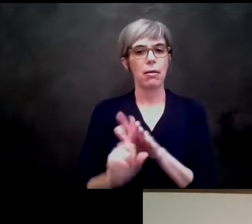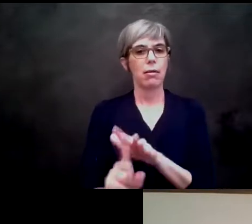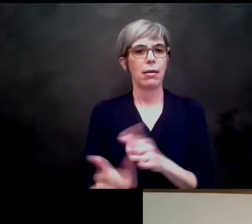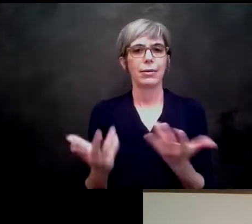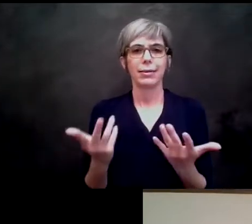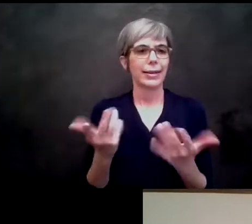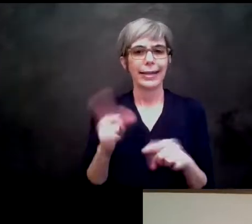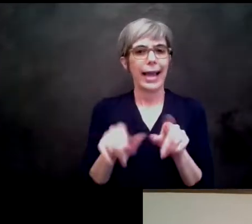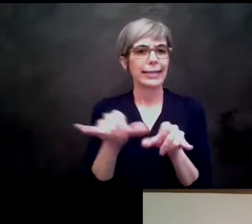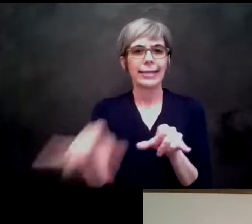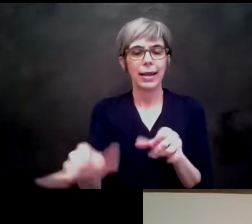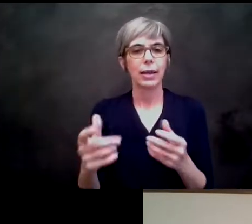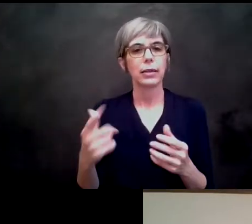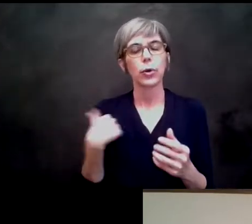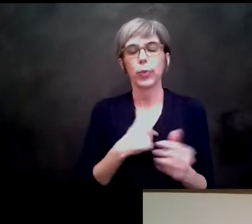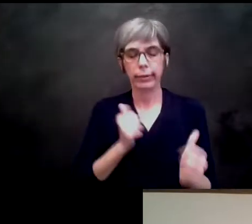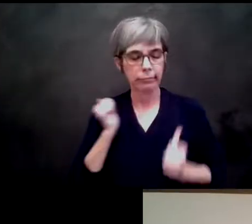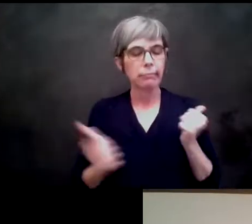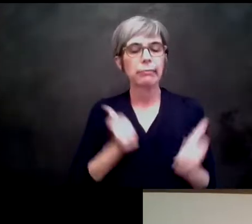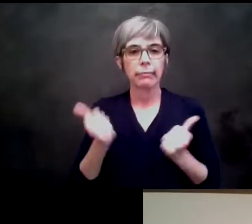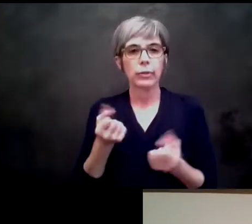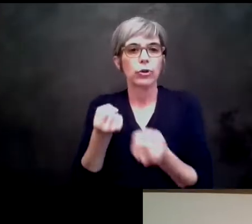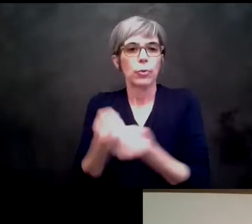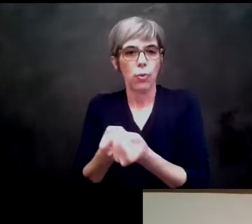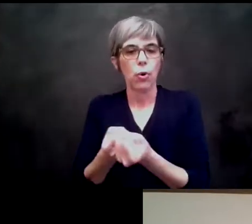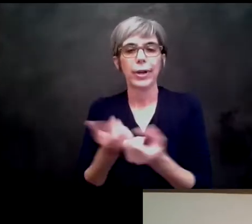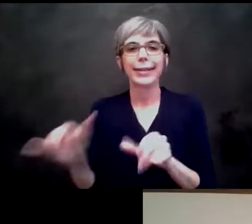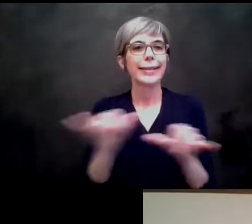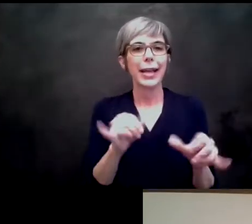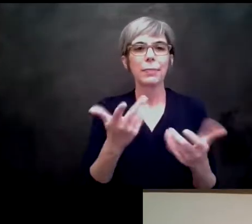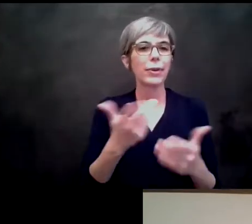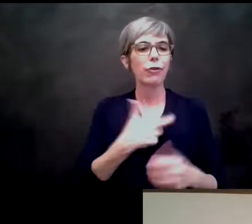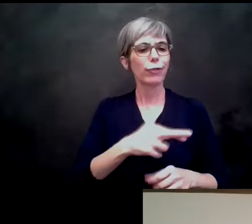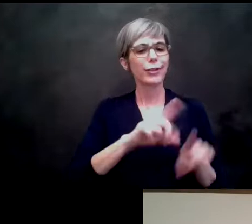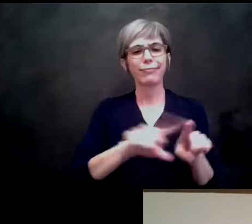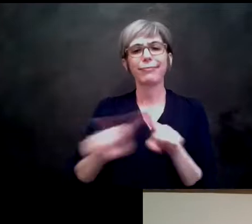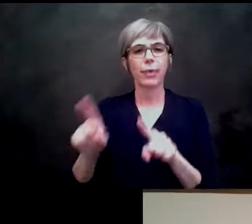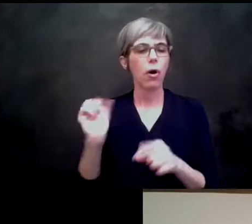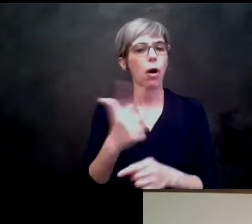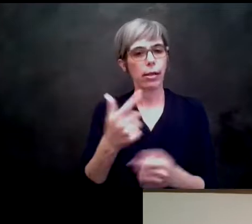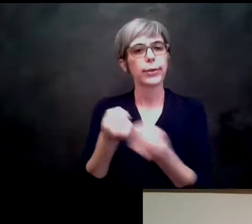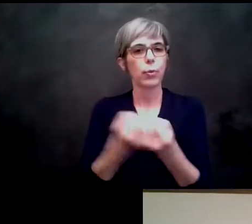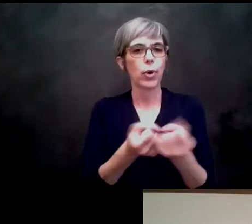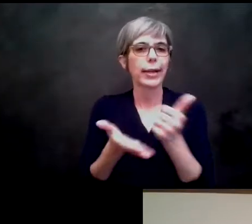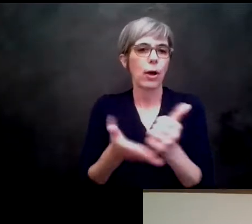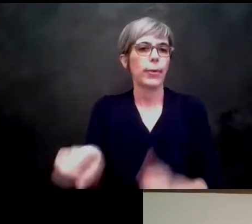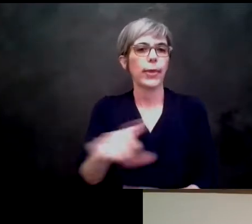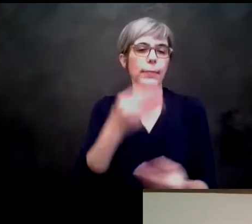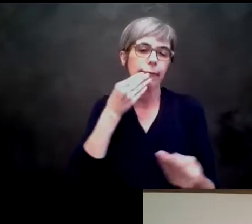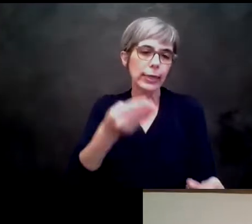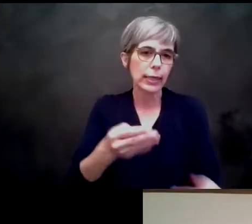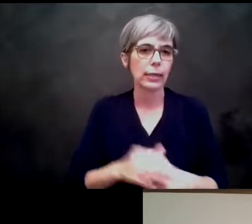that's occurring in between our faiths in the community. So let us strive, in all of us, to be helpful in some